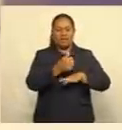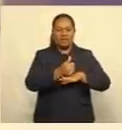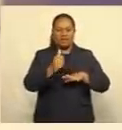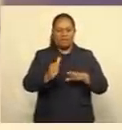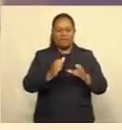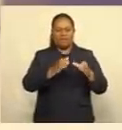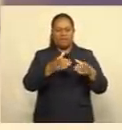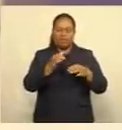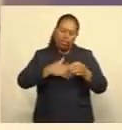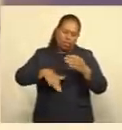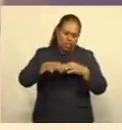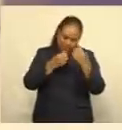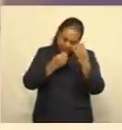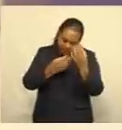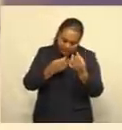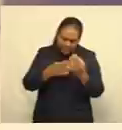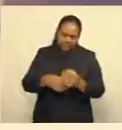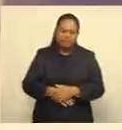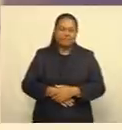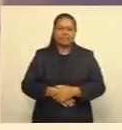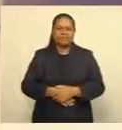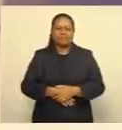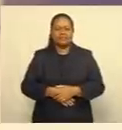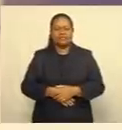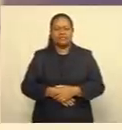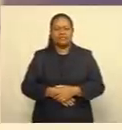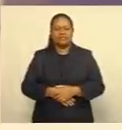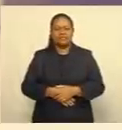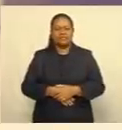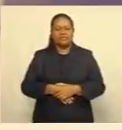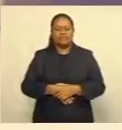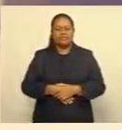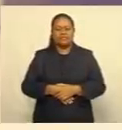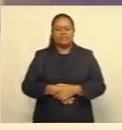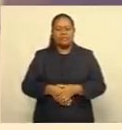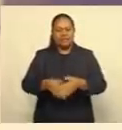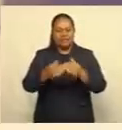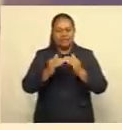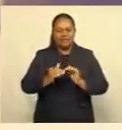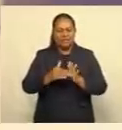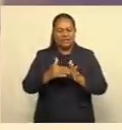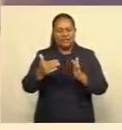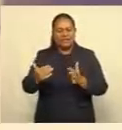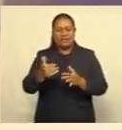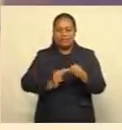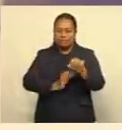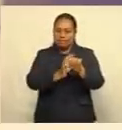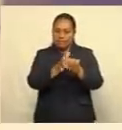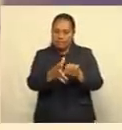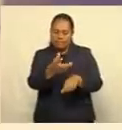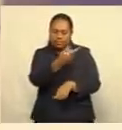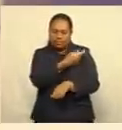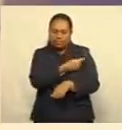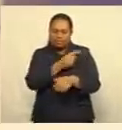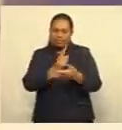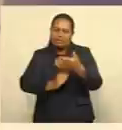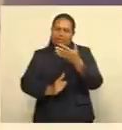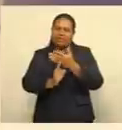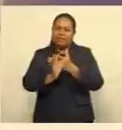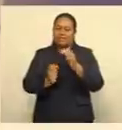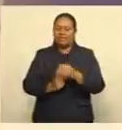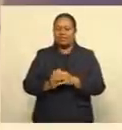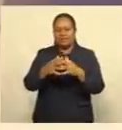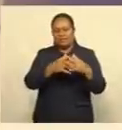the details on Republicans' criticism. Further, escalating the COVID-19 vaccinations in the US,